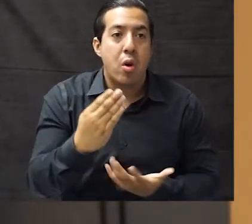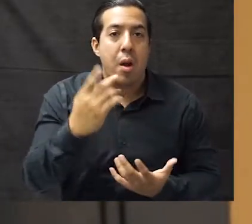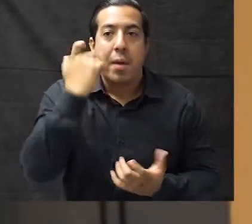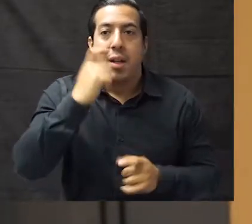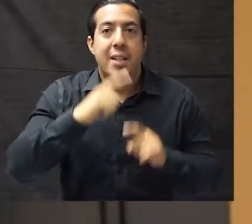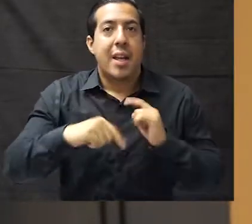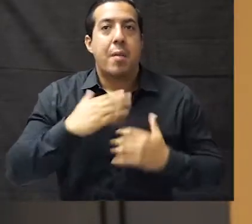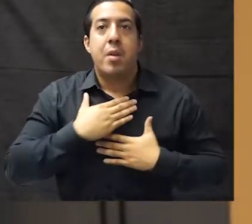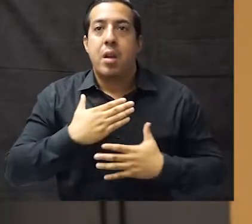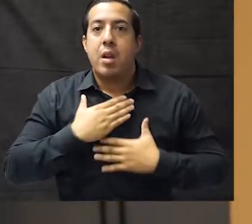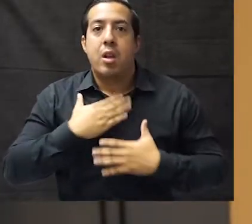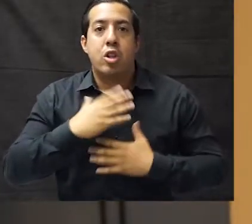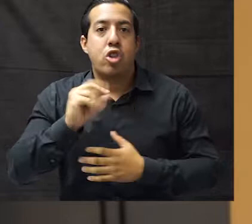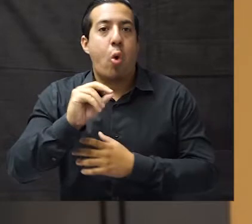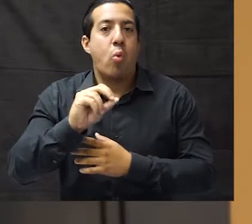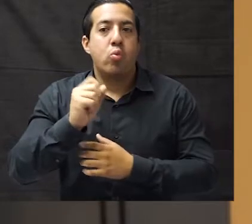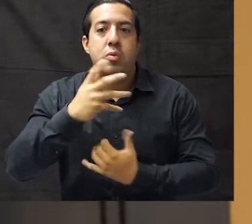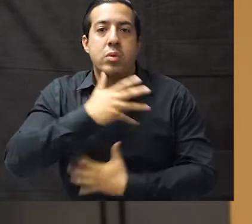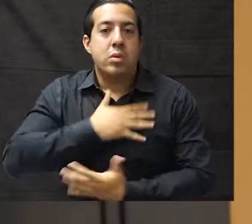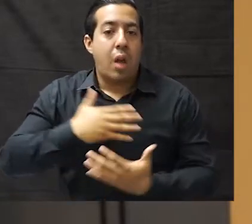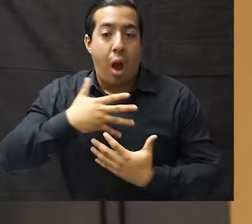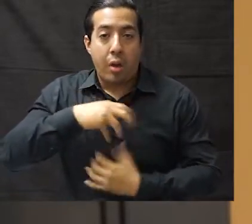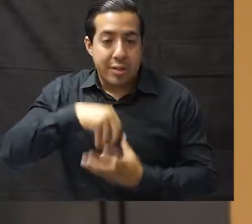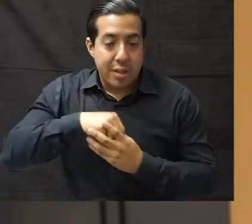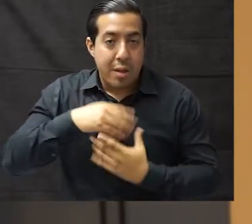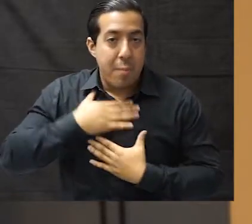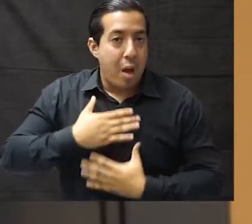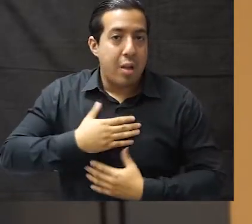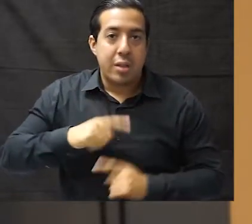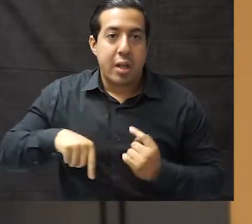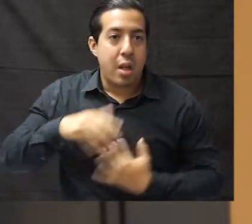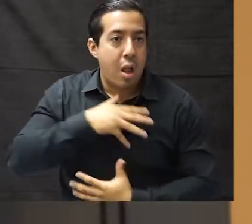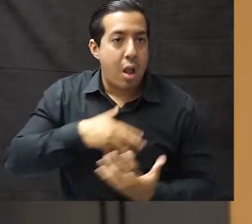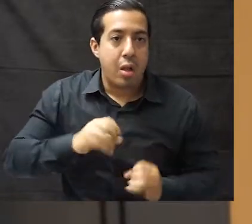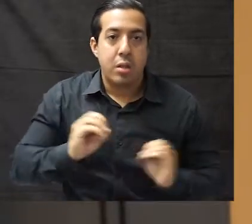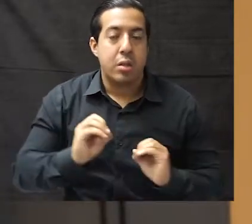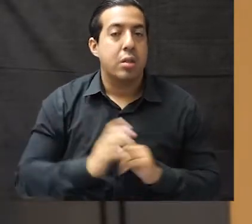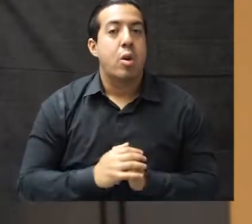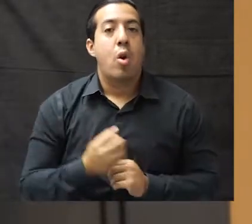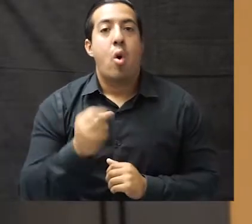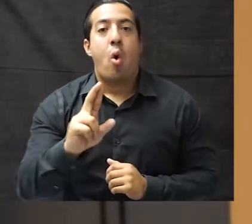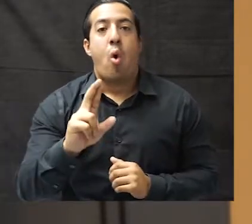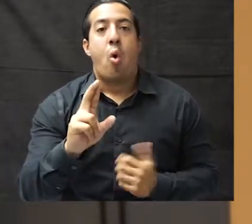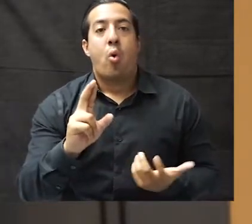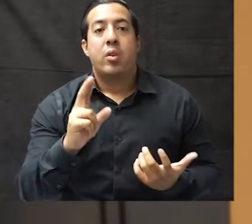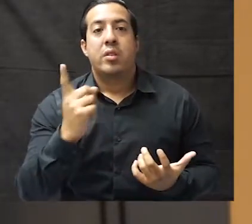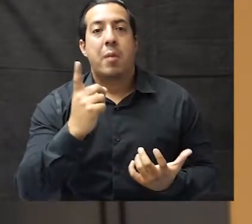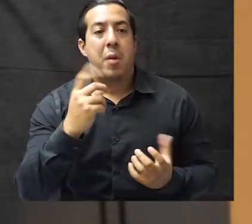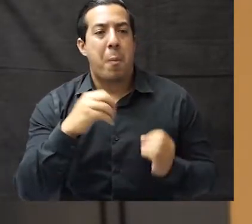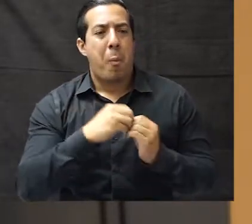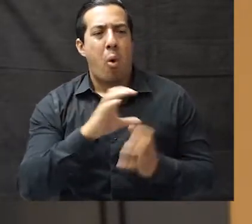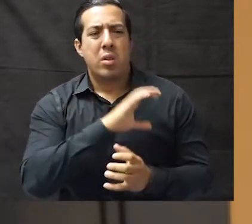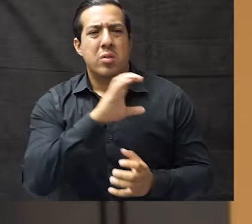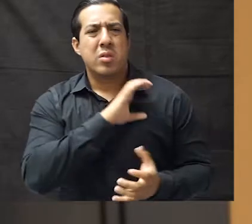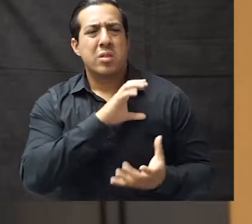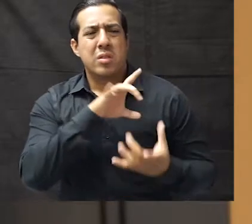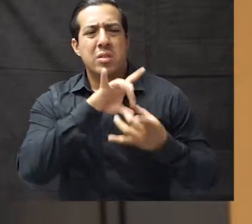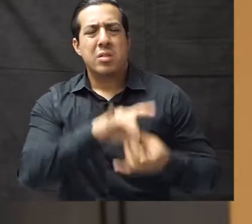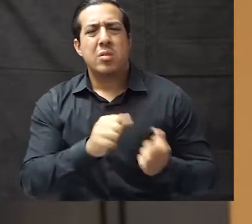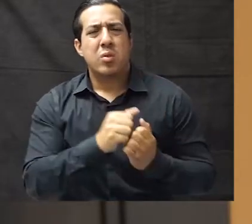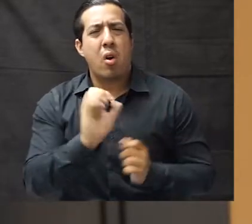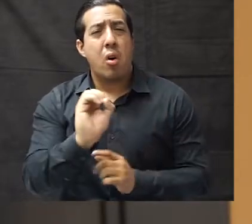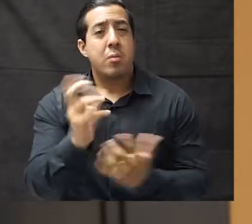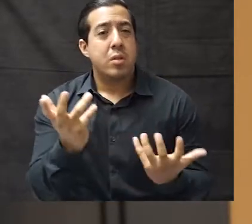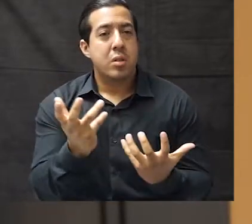opioids do that. And then if they just cannot stay awake, really heavy nodding, they're unresponsive to pain. Something